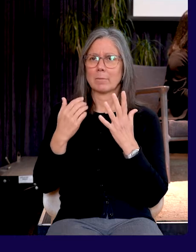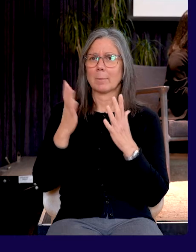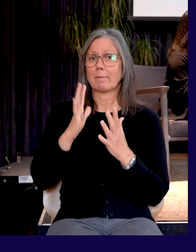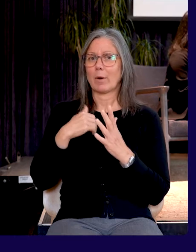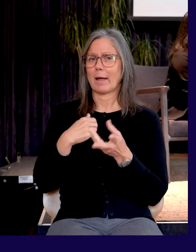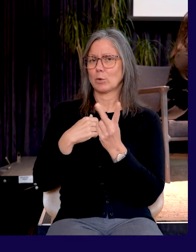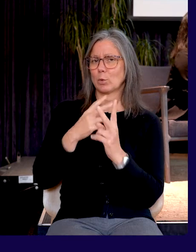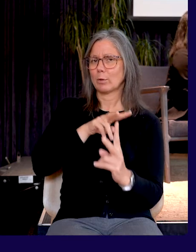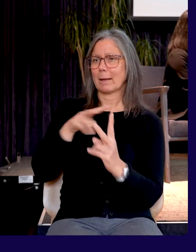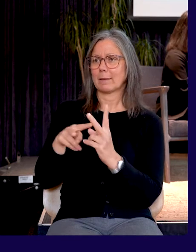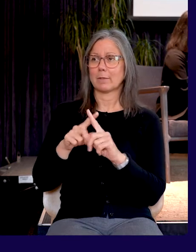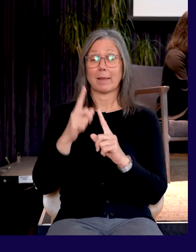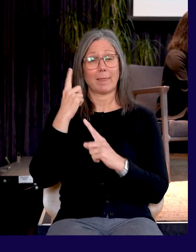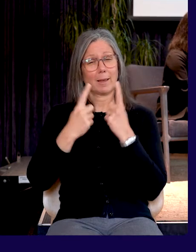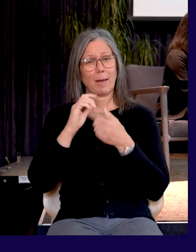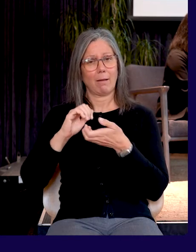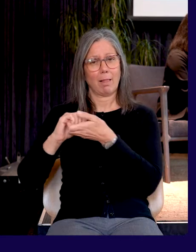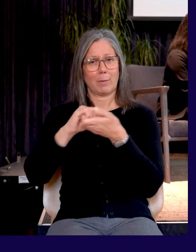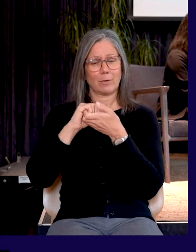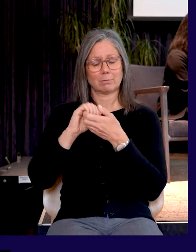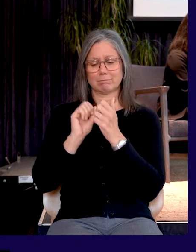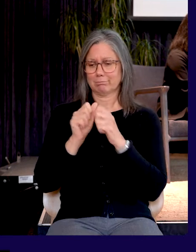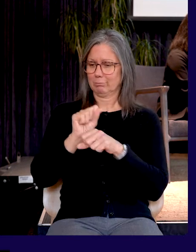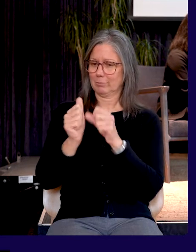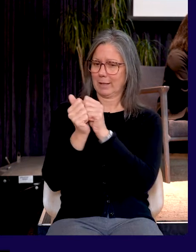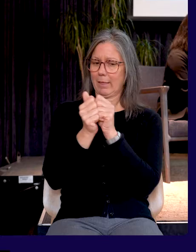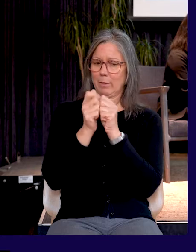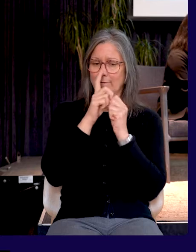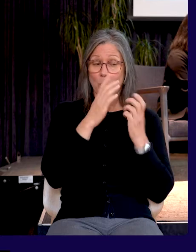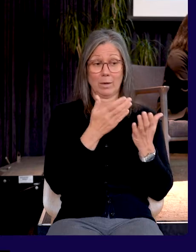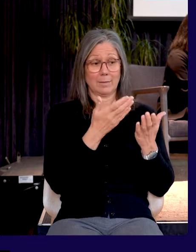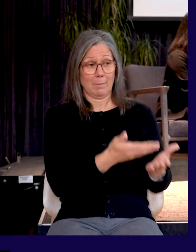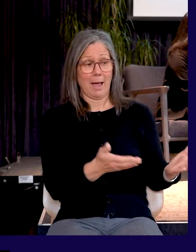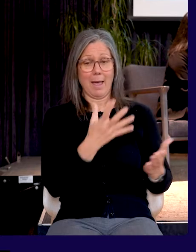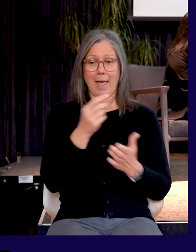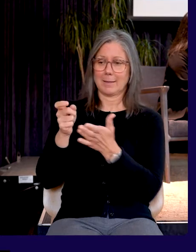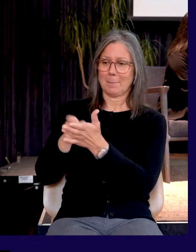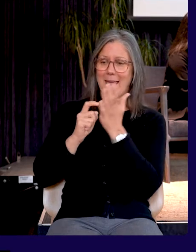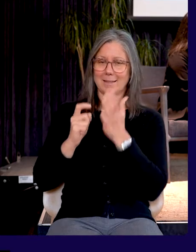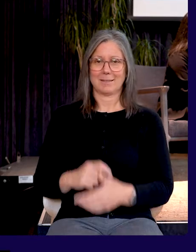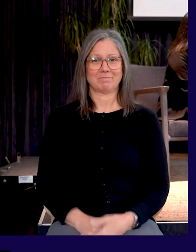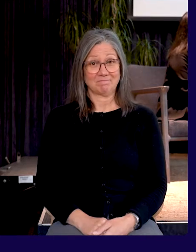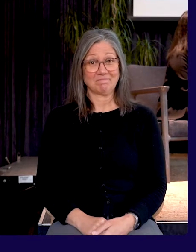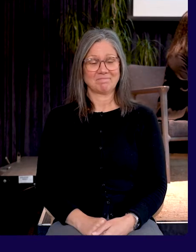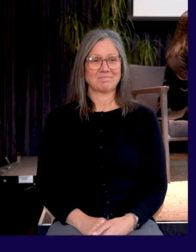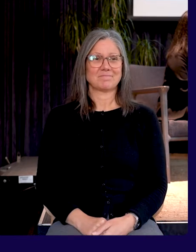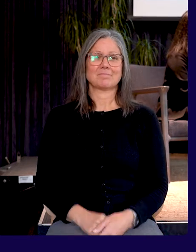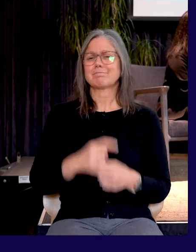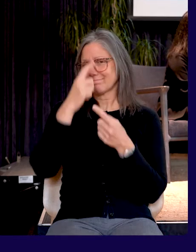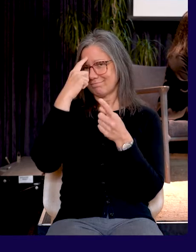And so thinking about collaboration and how to work together, both supply and demand, to make this better. I